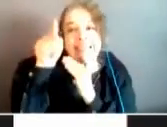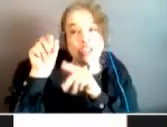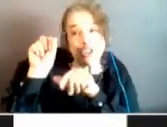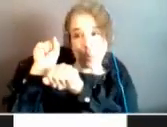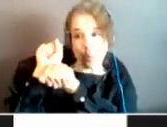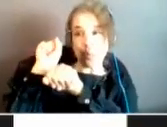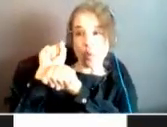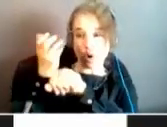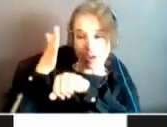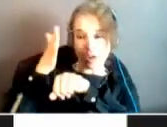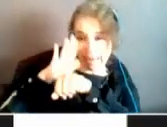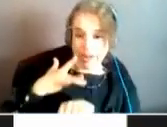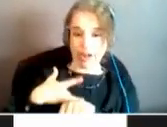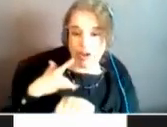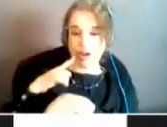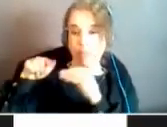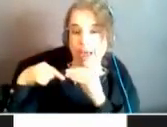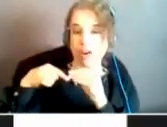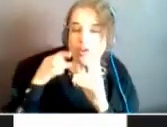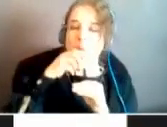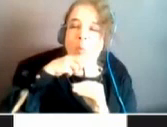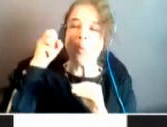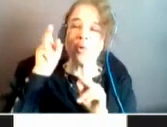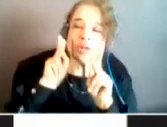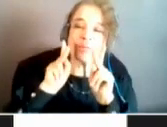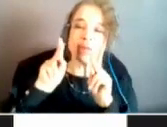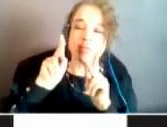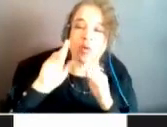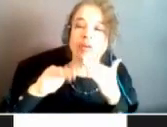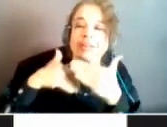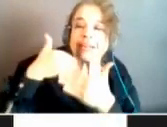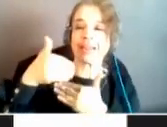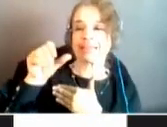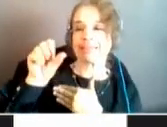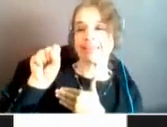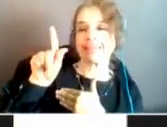on his feelings about older people. Next slide.